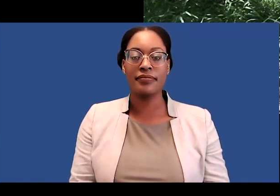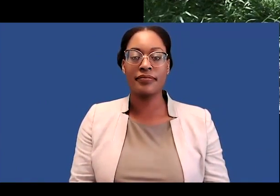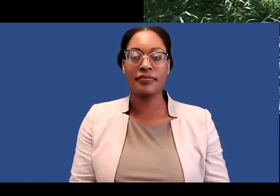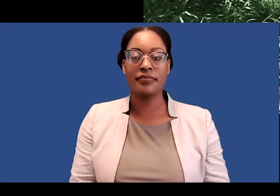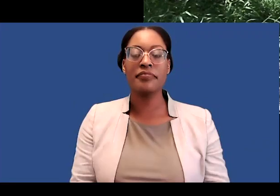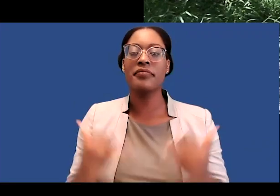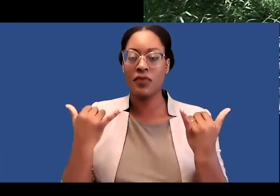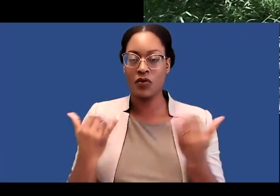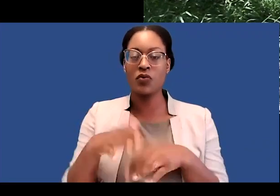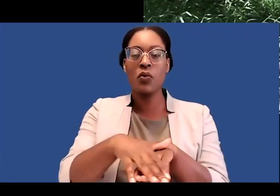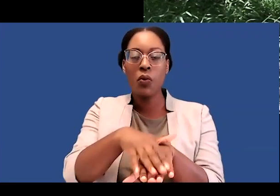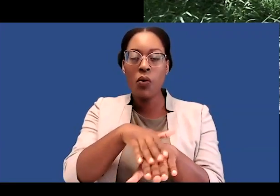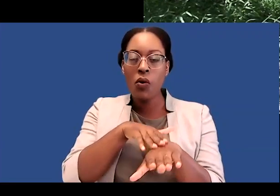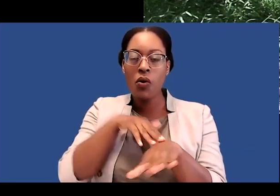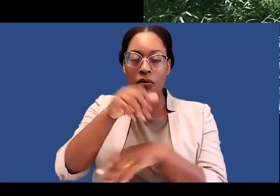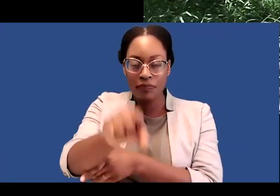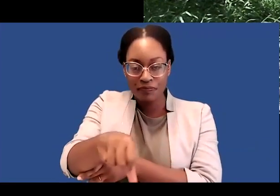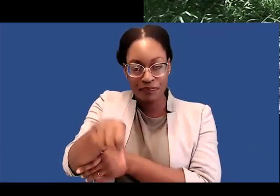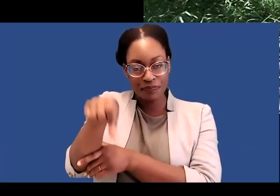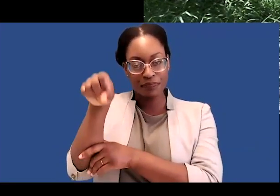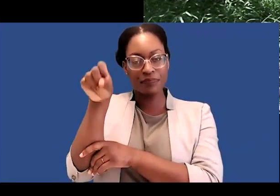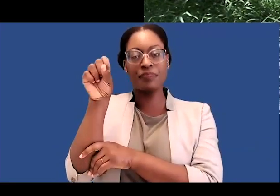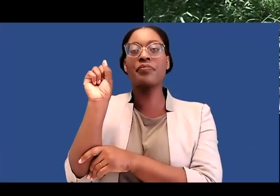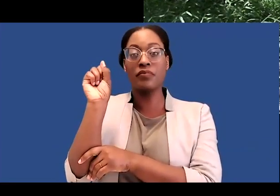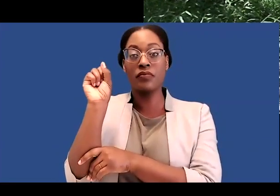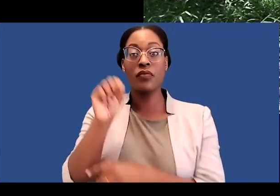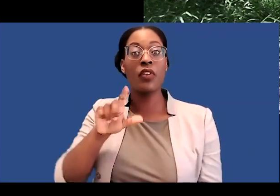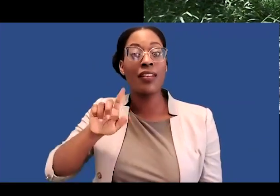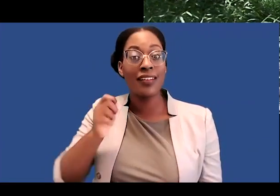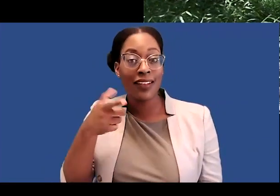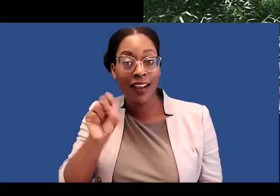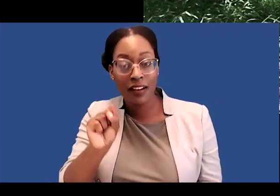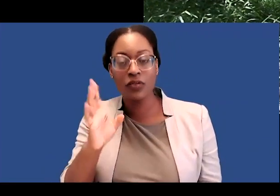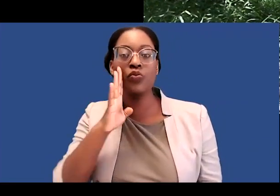And we're going to slowly roll it up. Switch the legs.